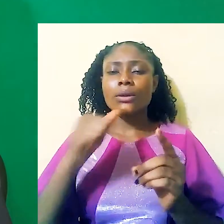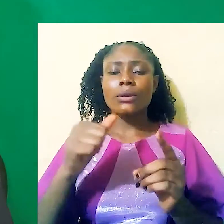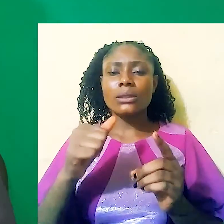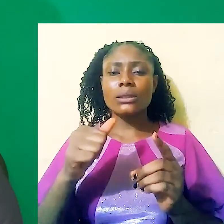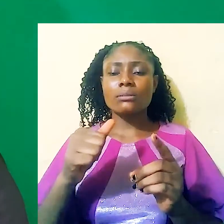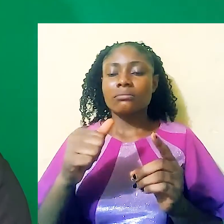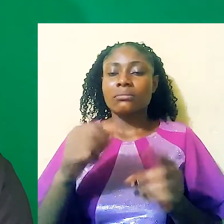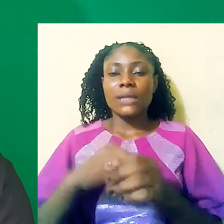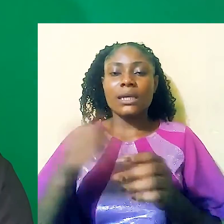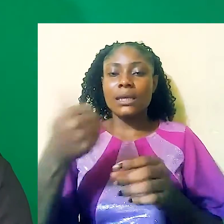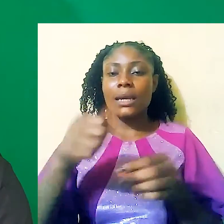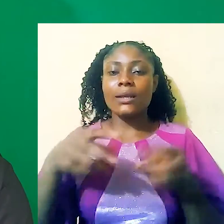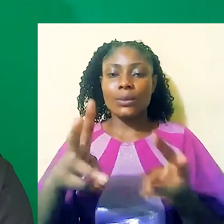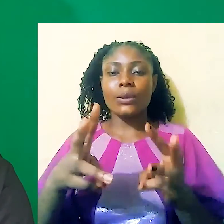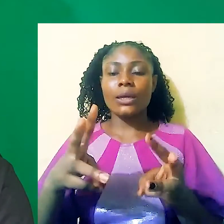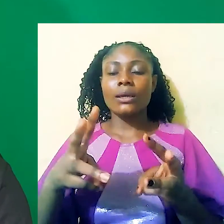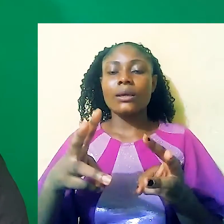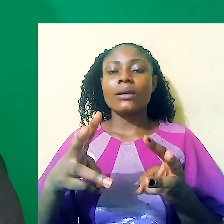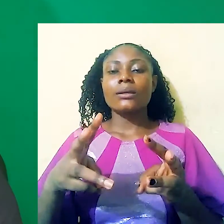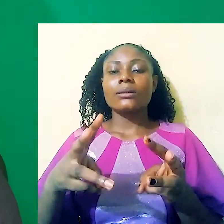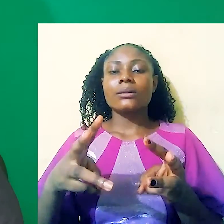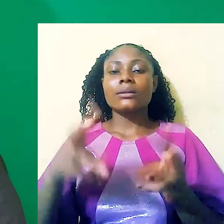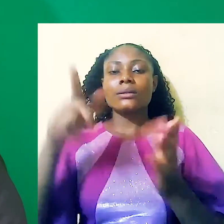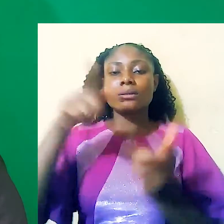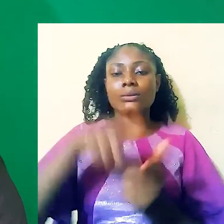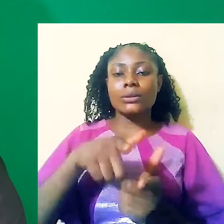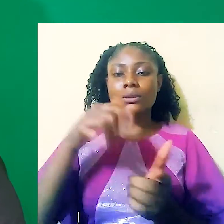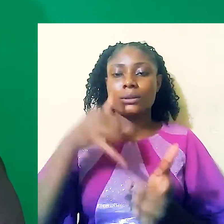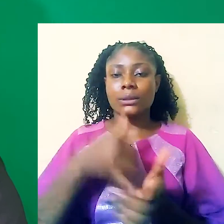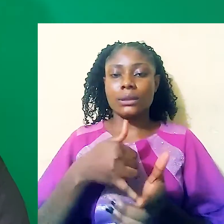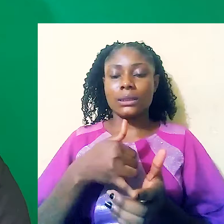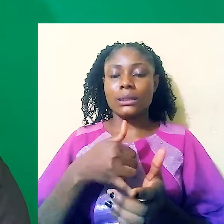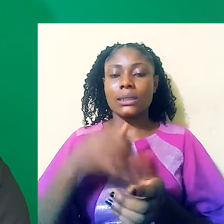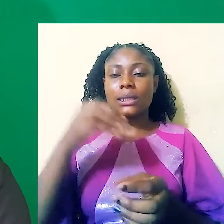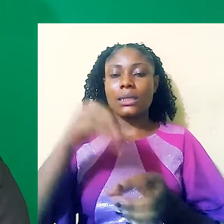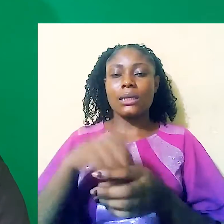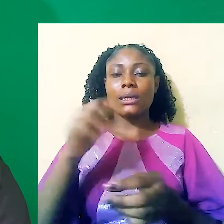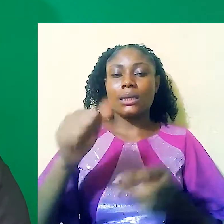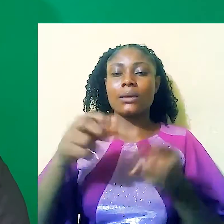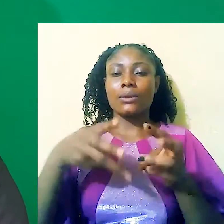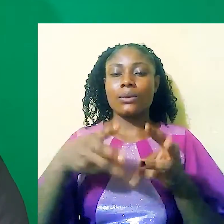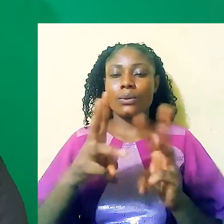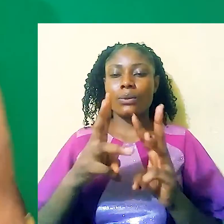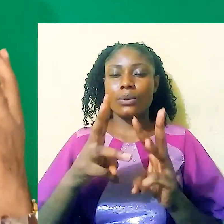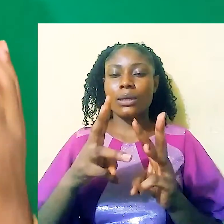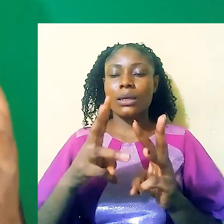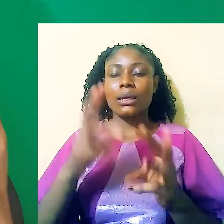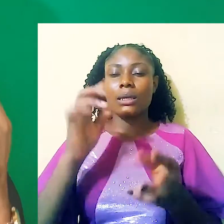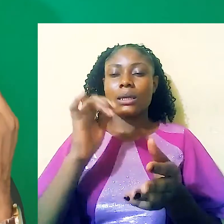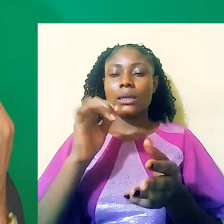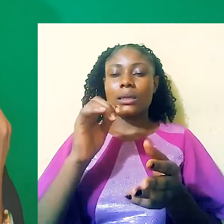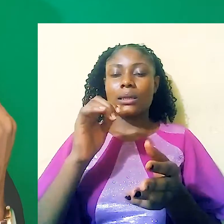and we do not attempt in any way try to reduce